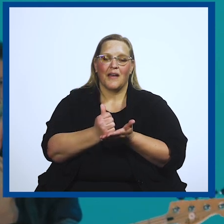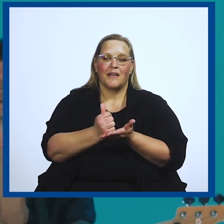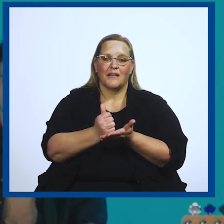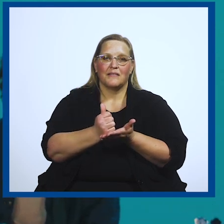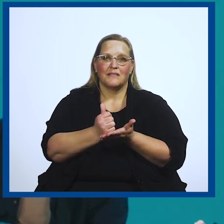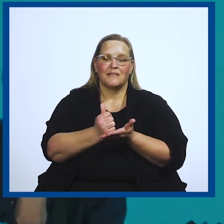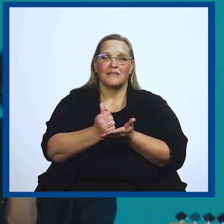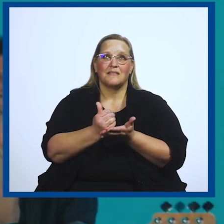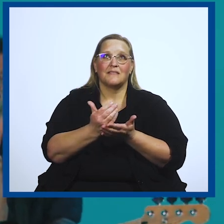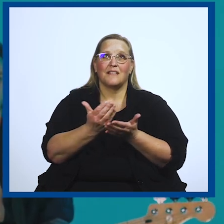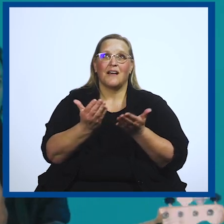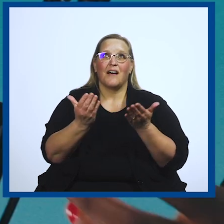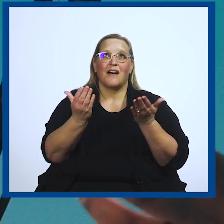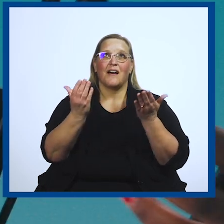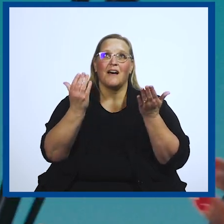Amen.